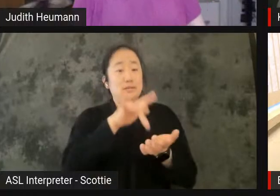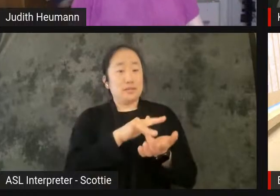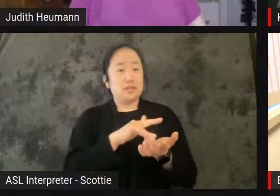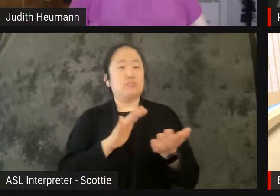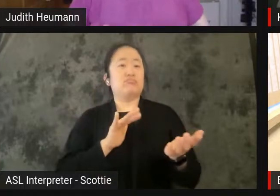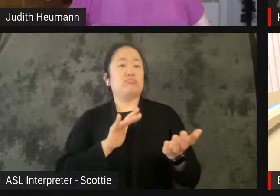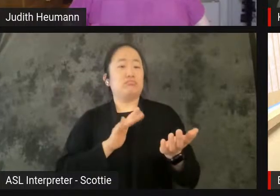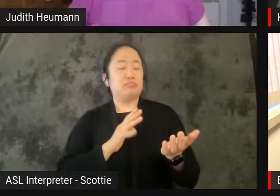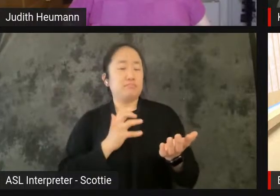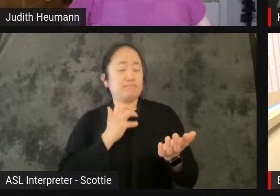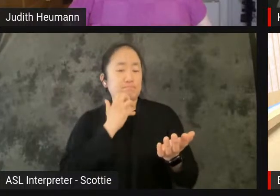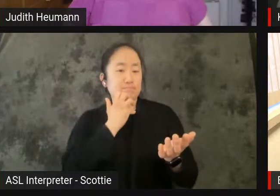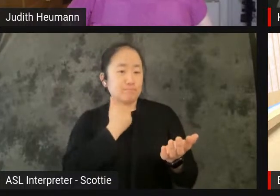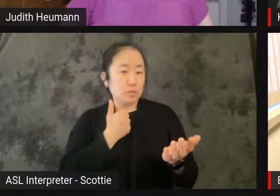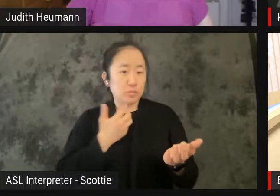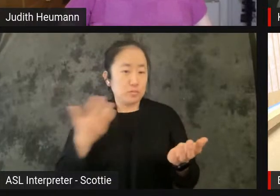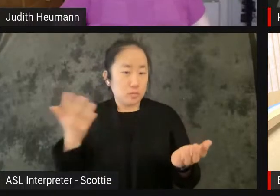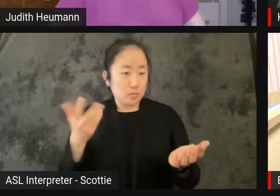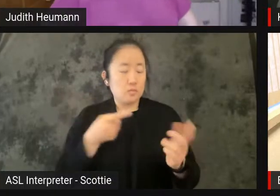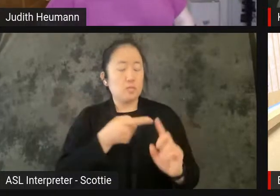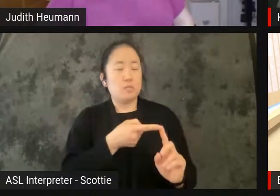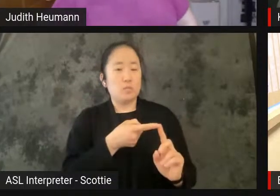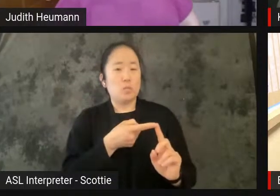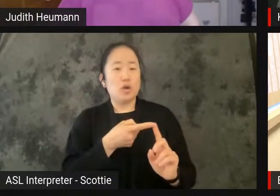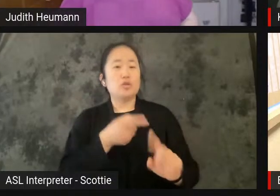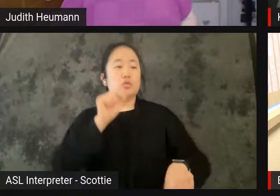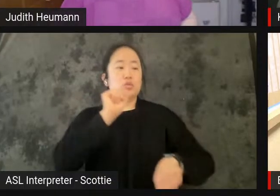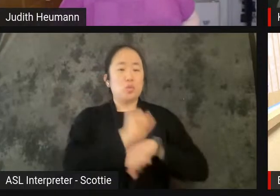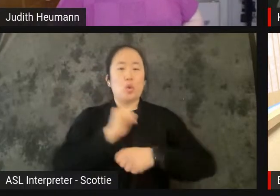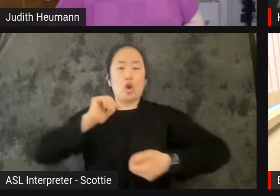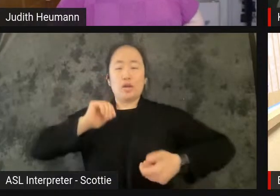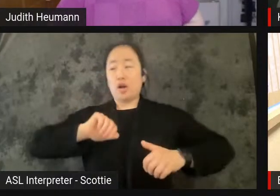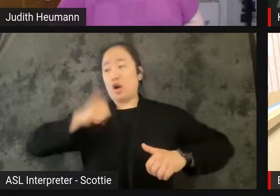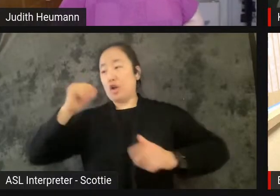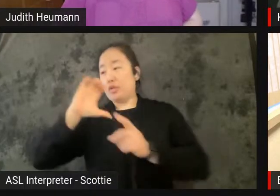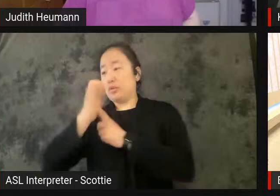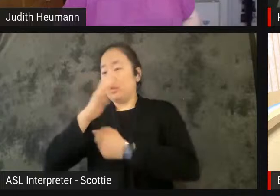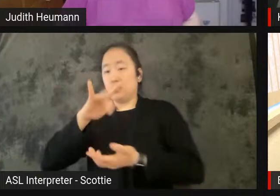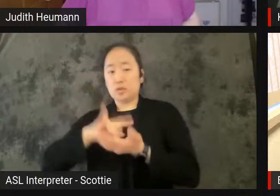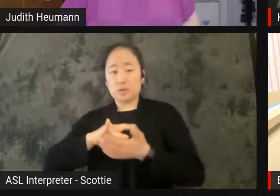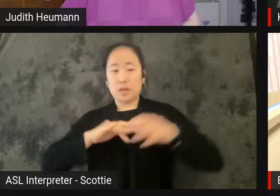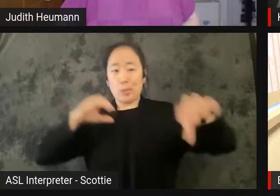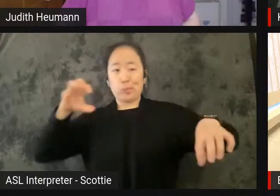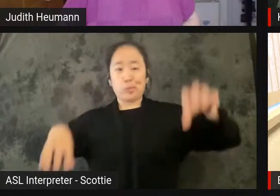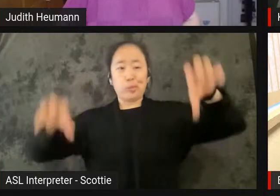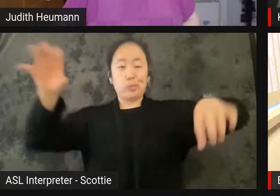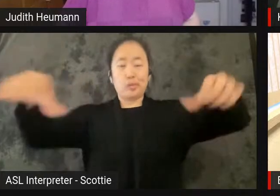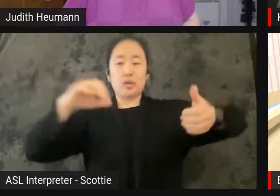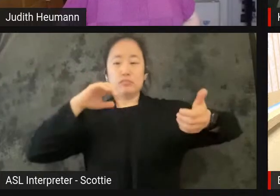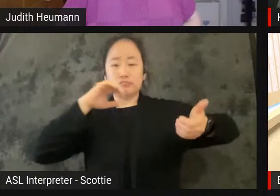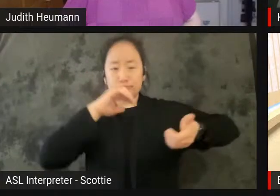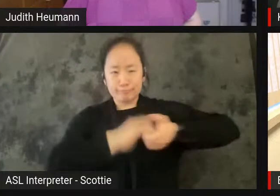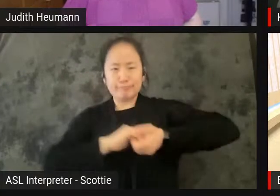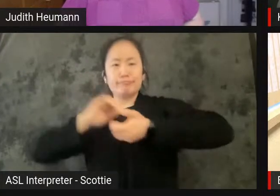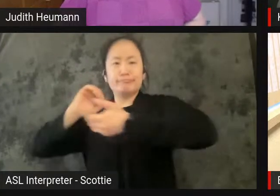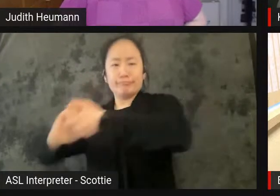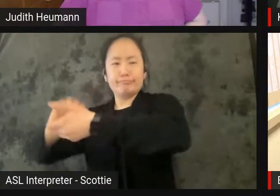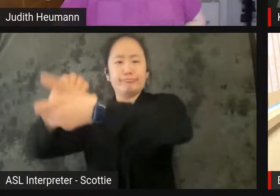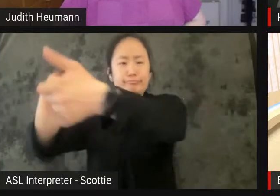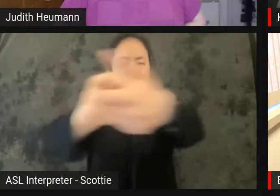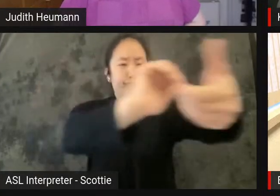work across the cultural centers so that there is a real set